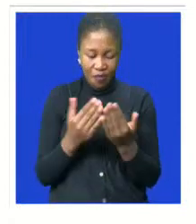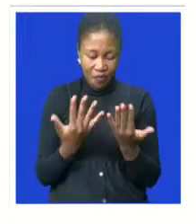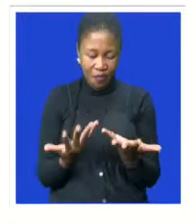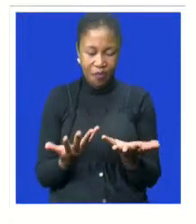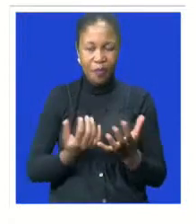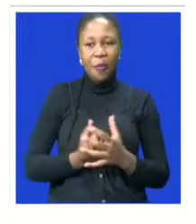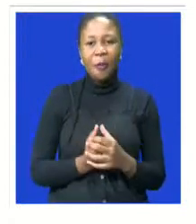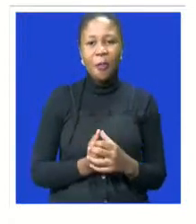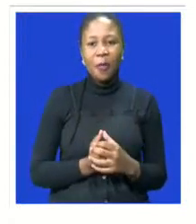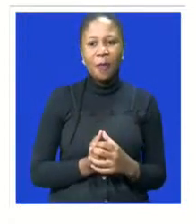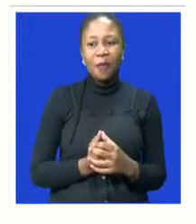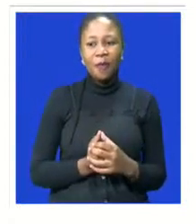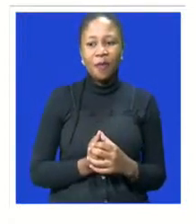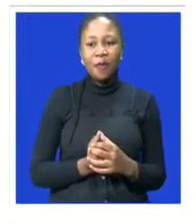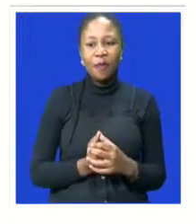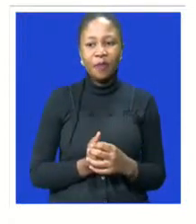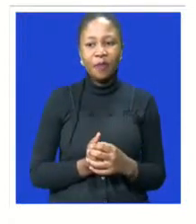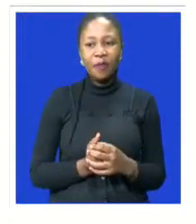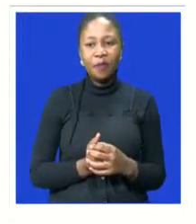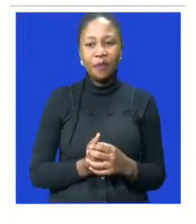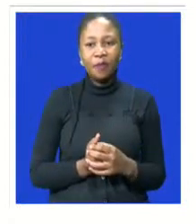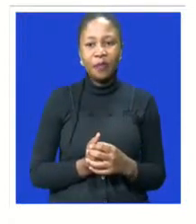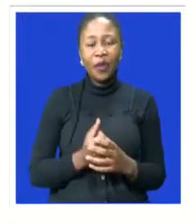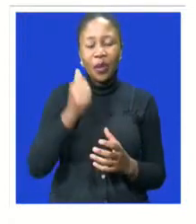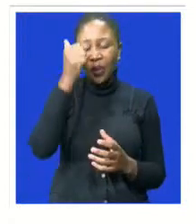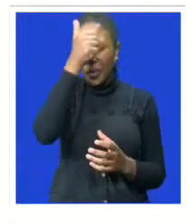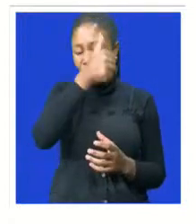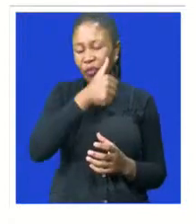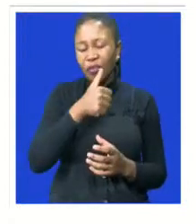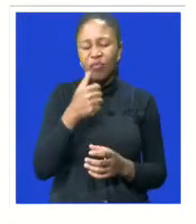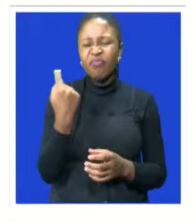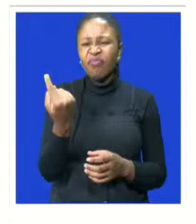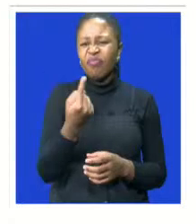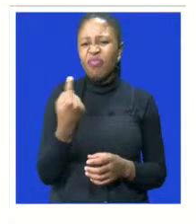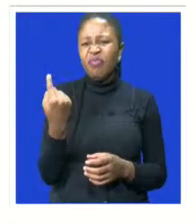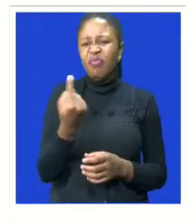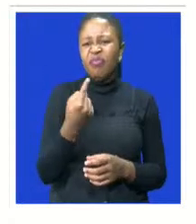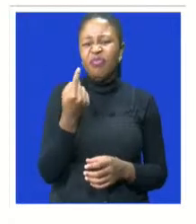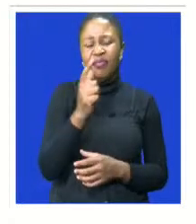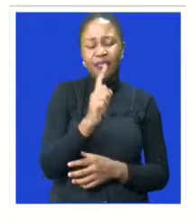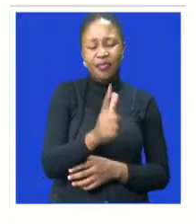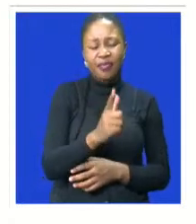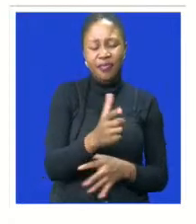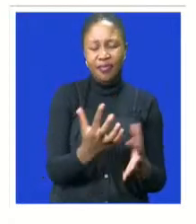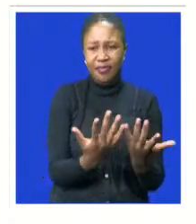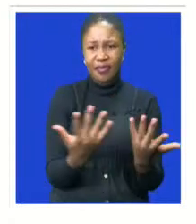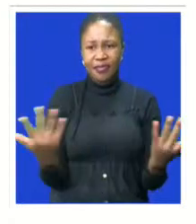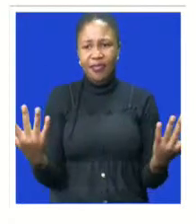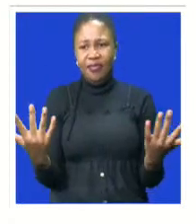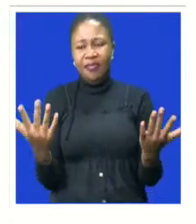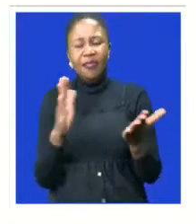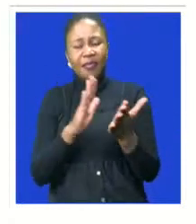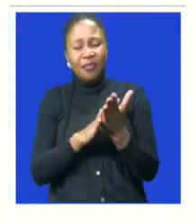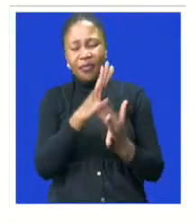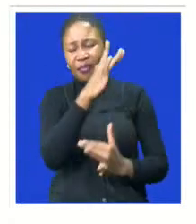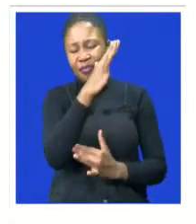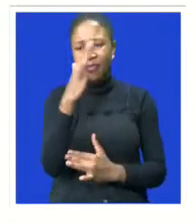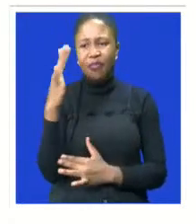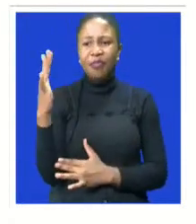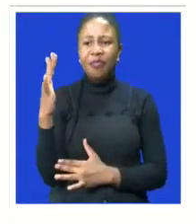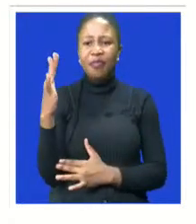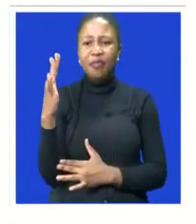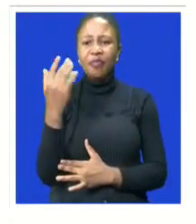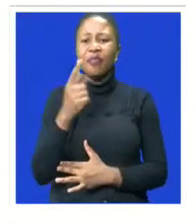provide only grass and plants. But even the animals themselves are provided by God